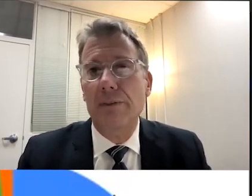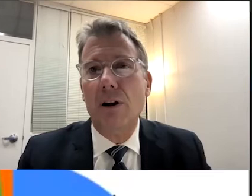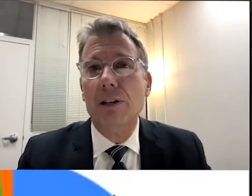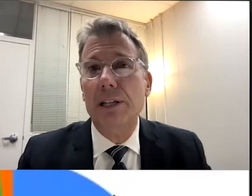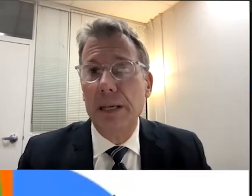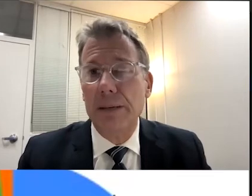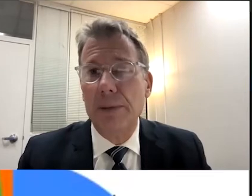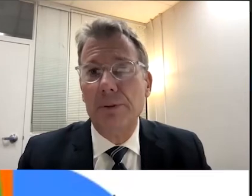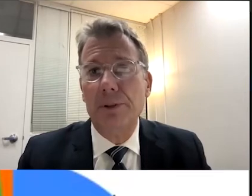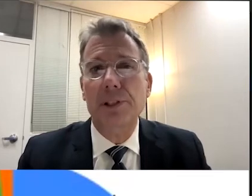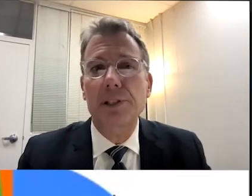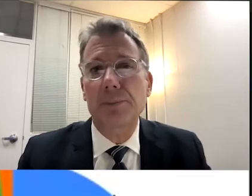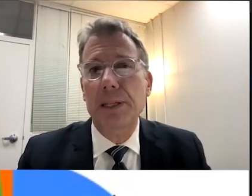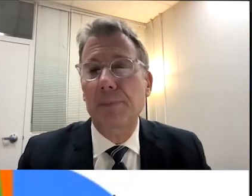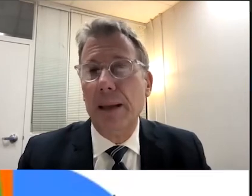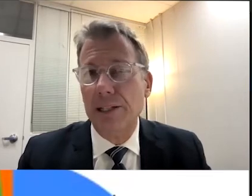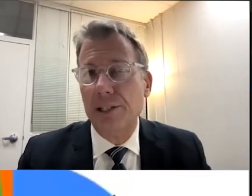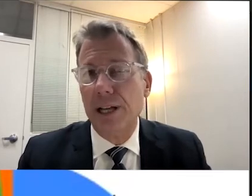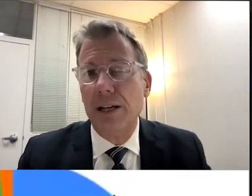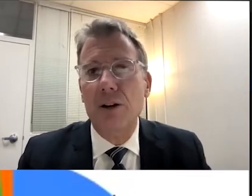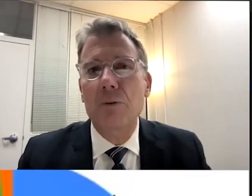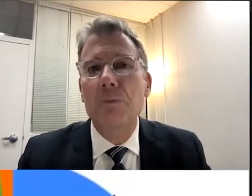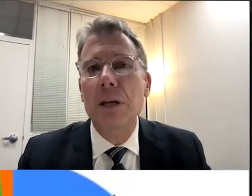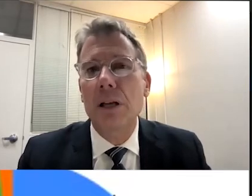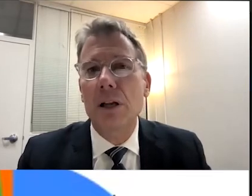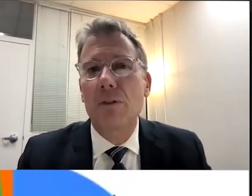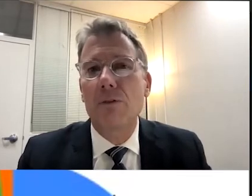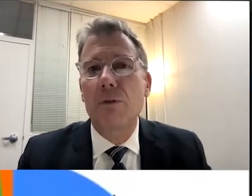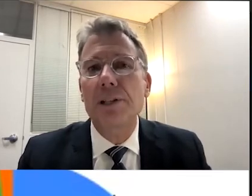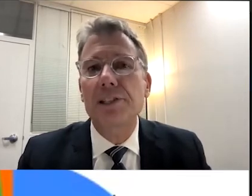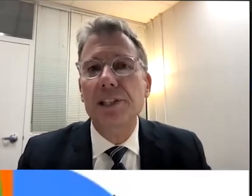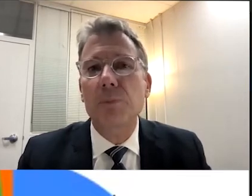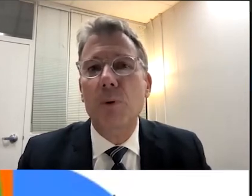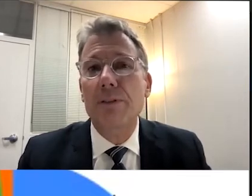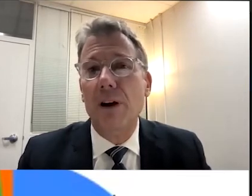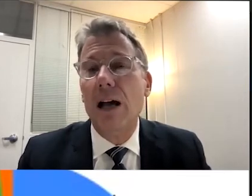48.5% of our committee members speak Spanish at home,